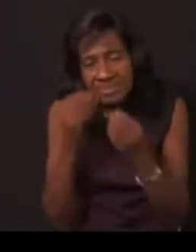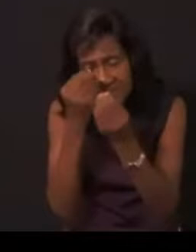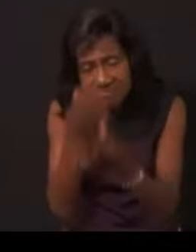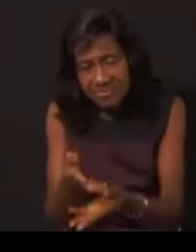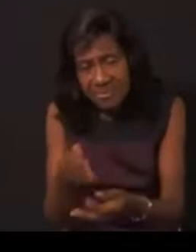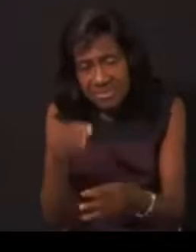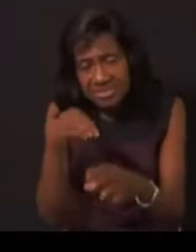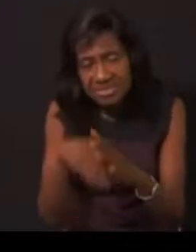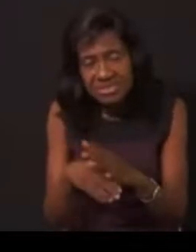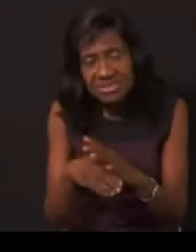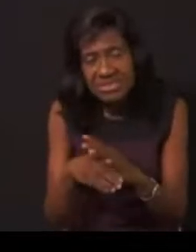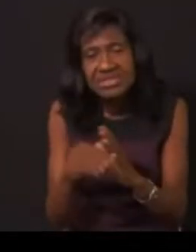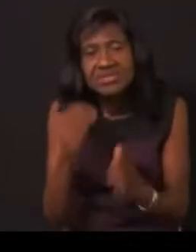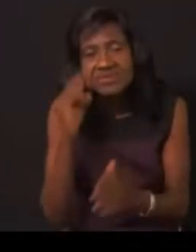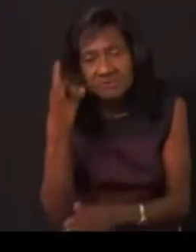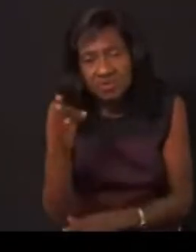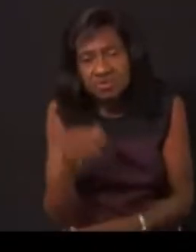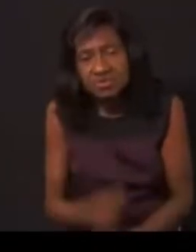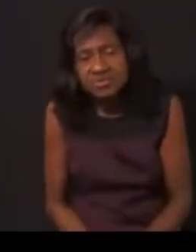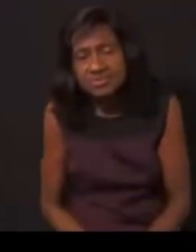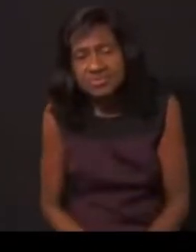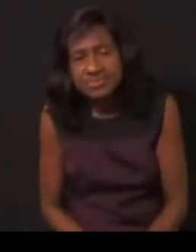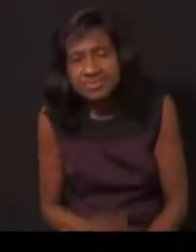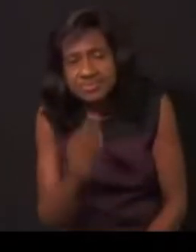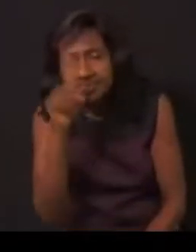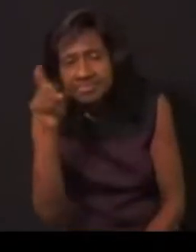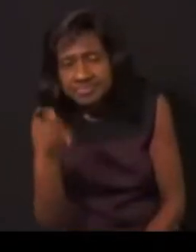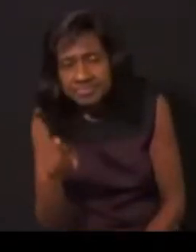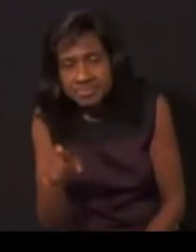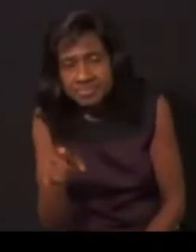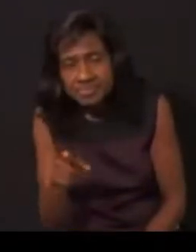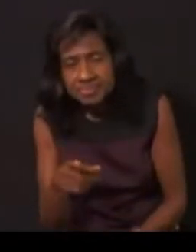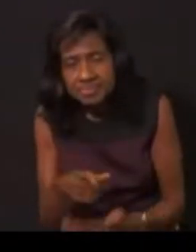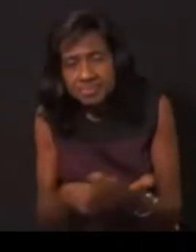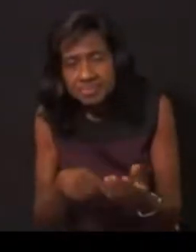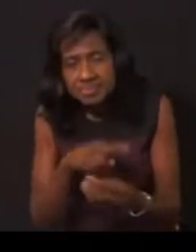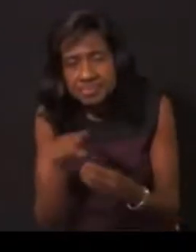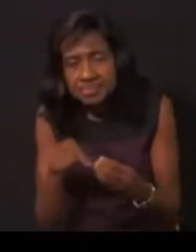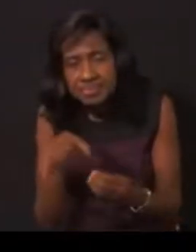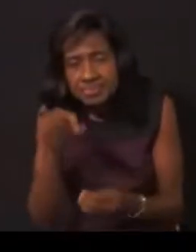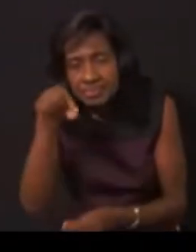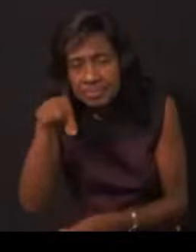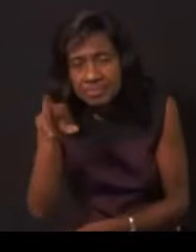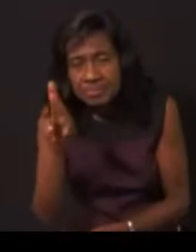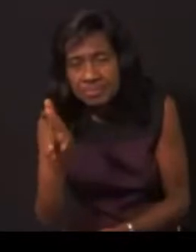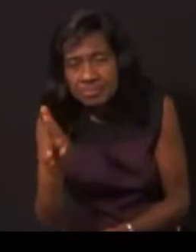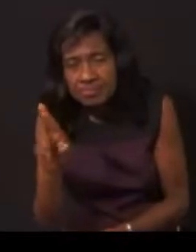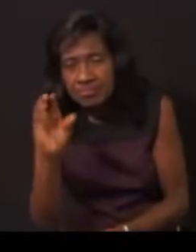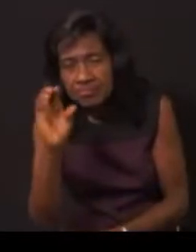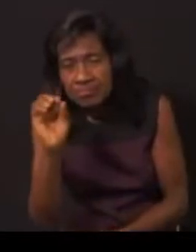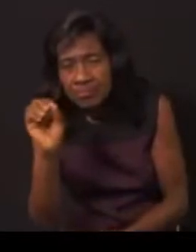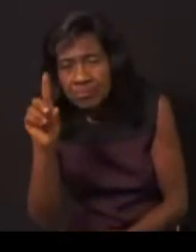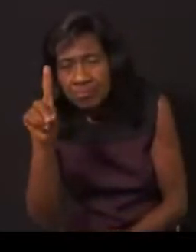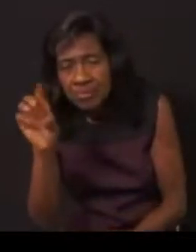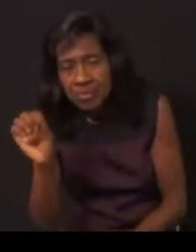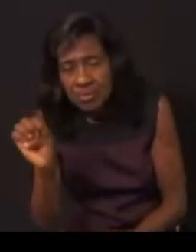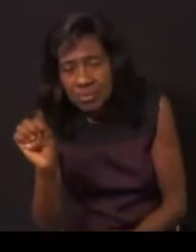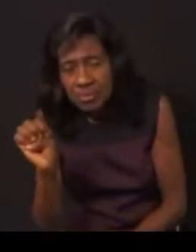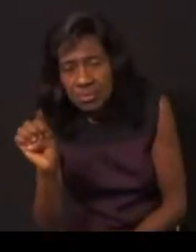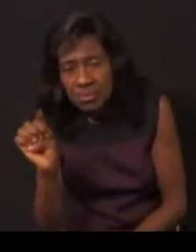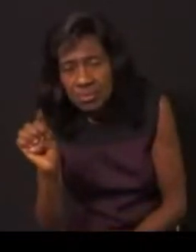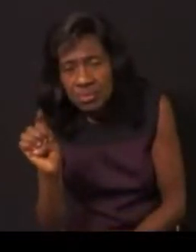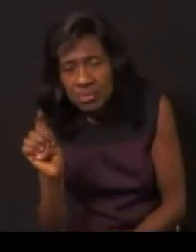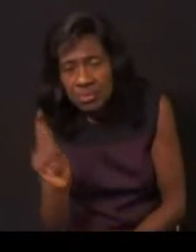unfortunately. And for the matter where the QR code is no longer required for Caymanians and returning residents, is this strictly for Caymanian